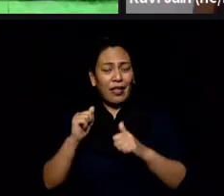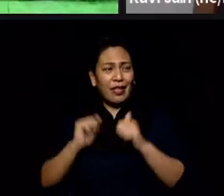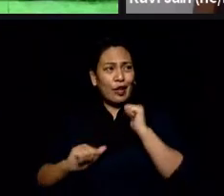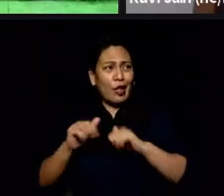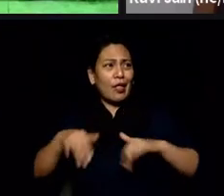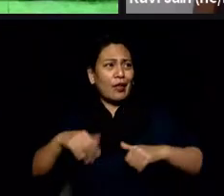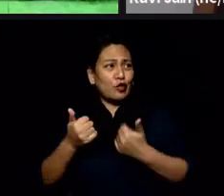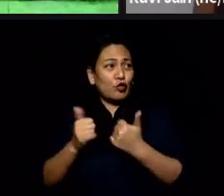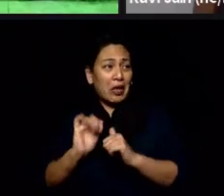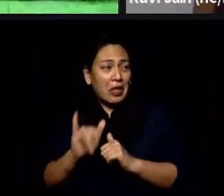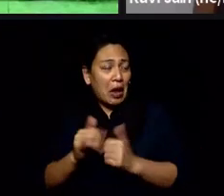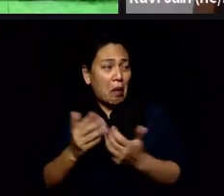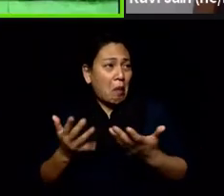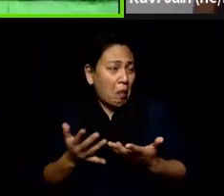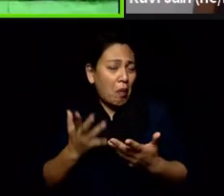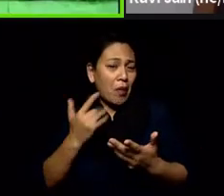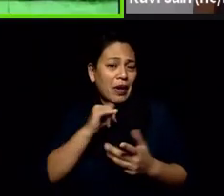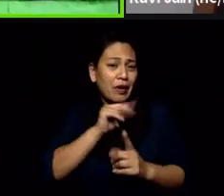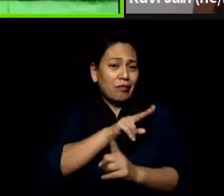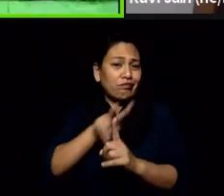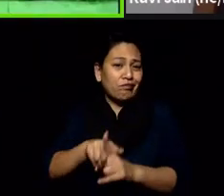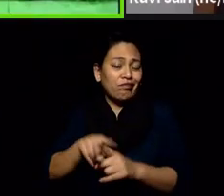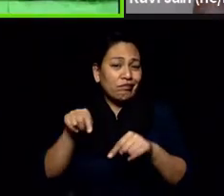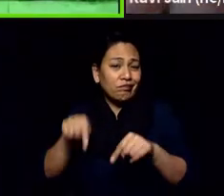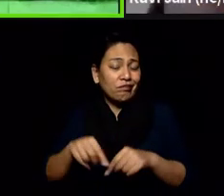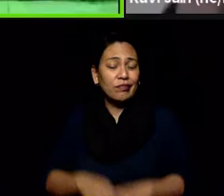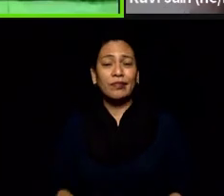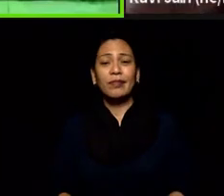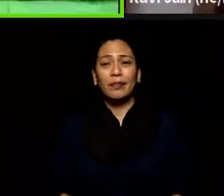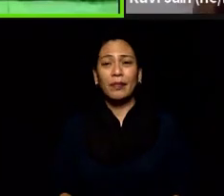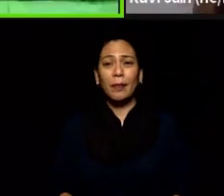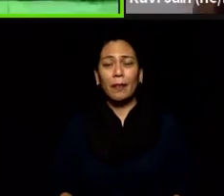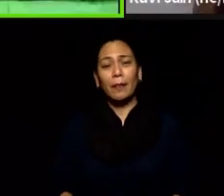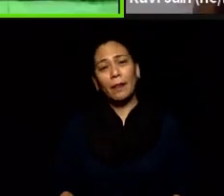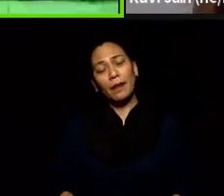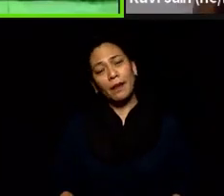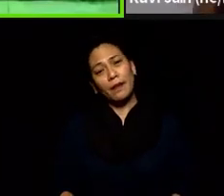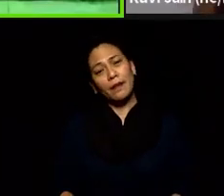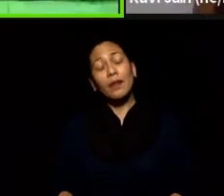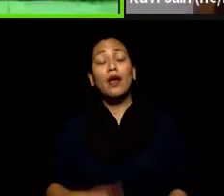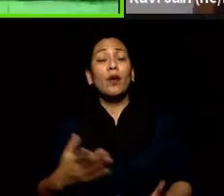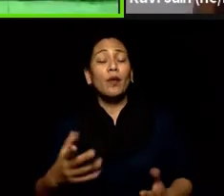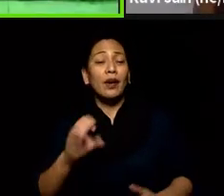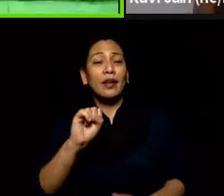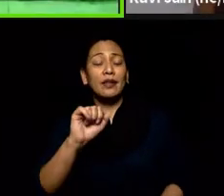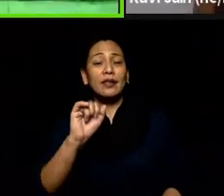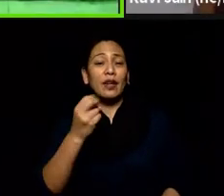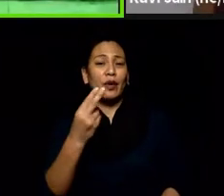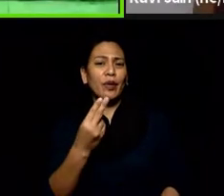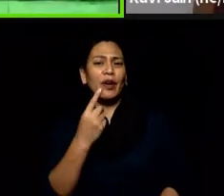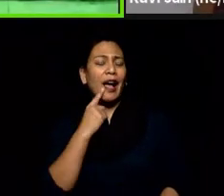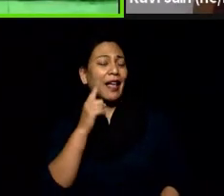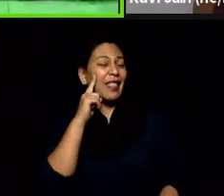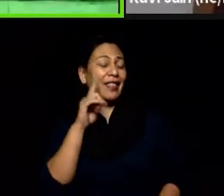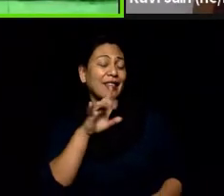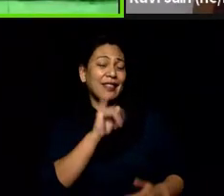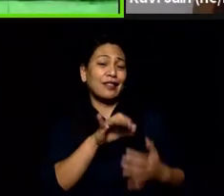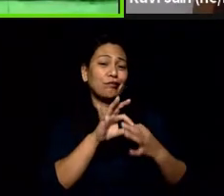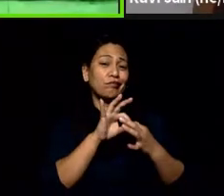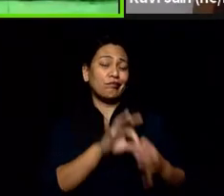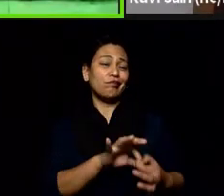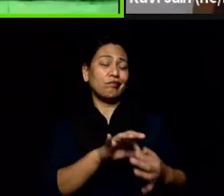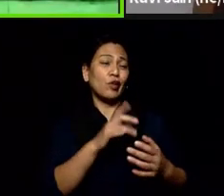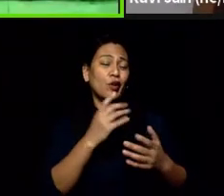things before. I mean, and, you know, please. Well, I mean, it's tied, I think, in a lot of ways to